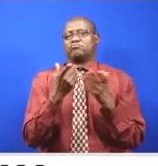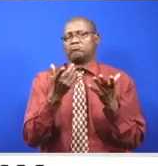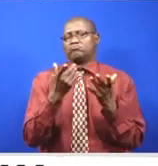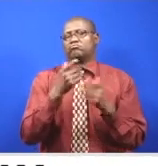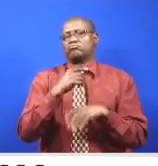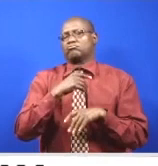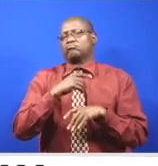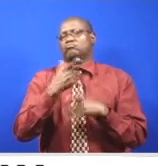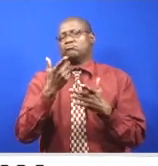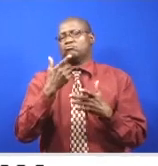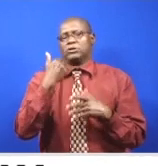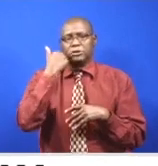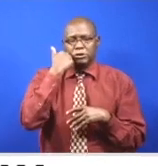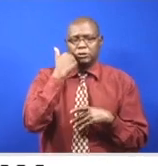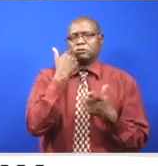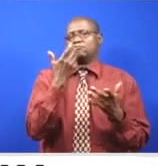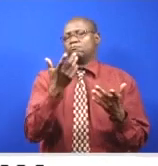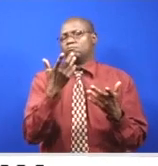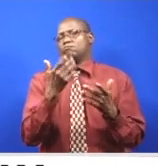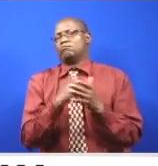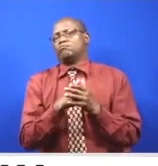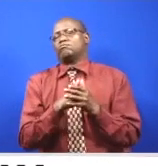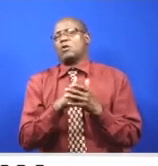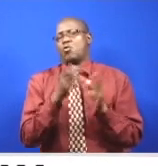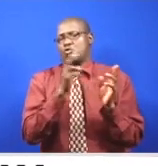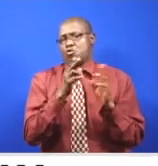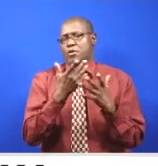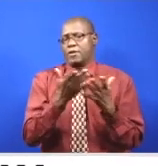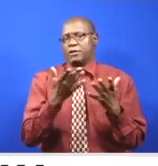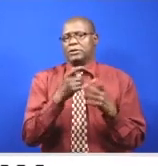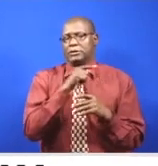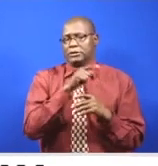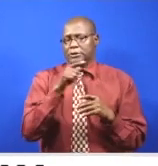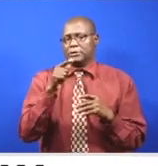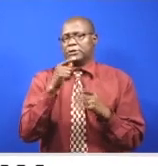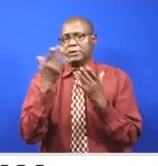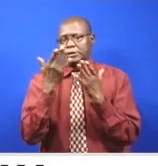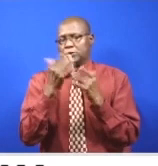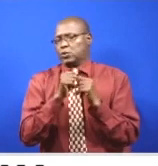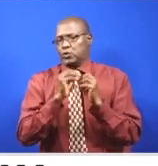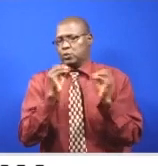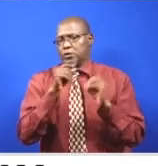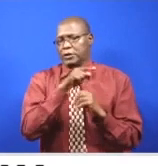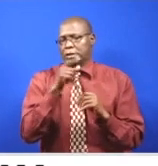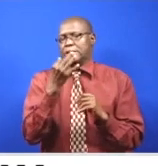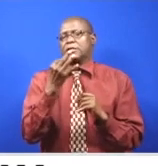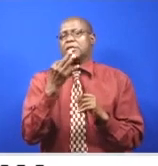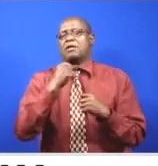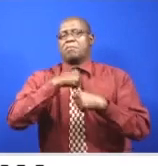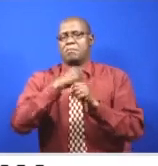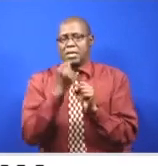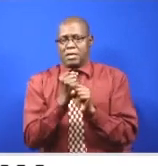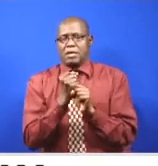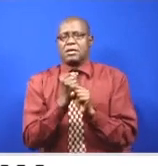disease was our common denominator. These three enemies made majority of Kenyans slip into a life of